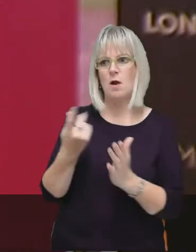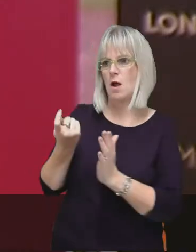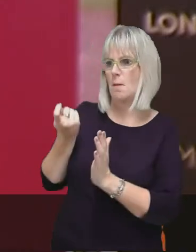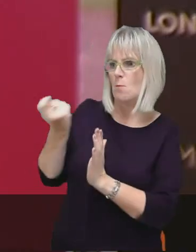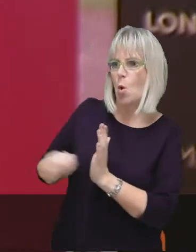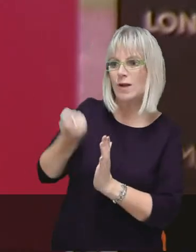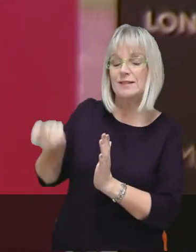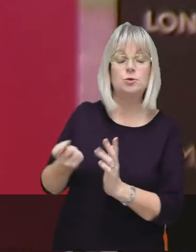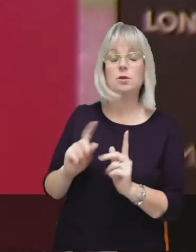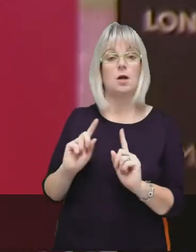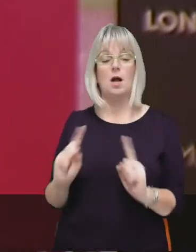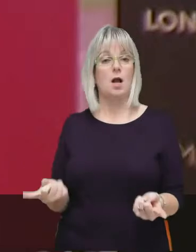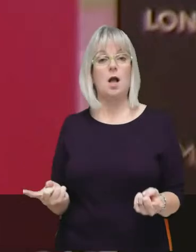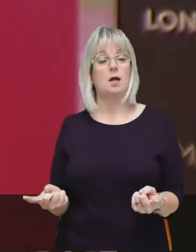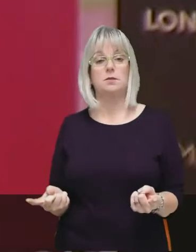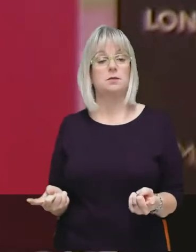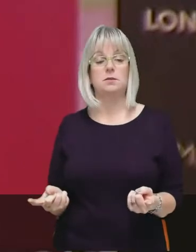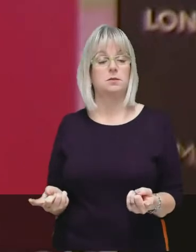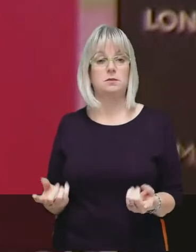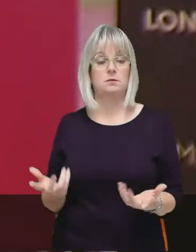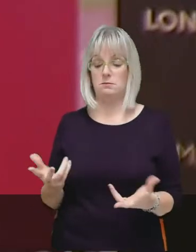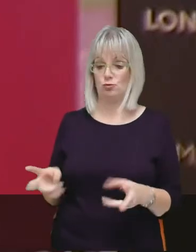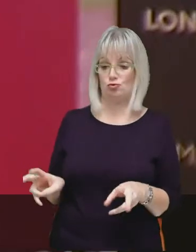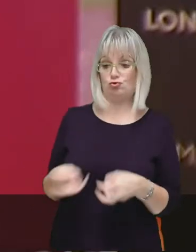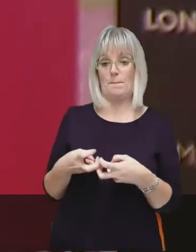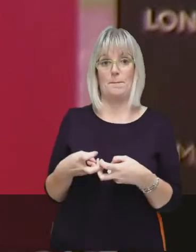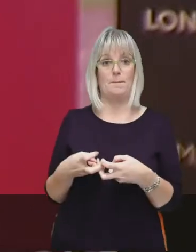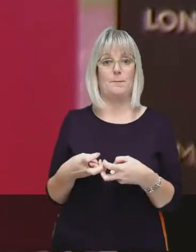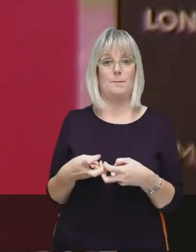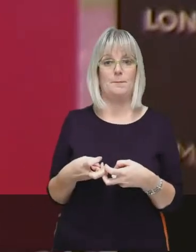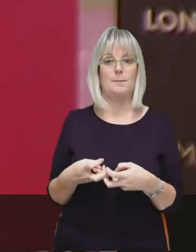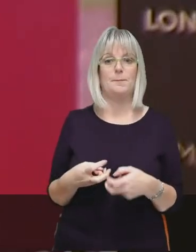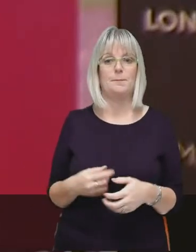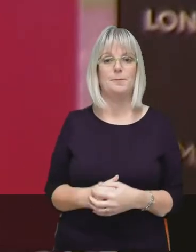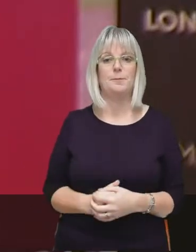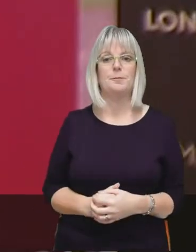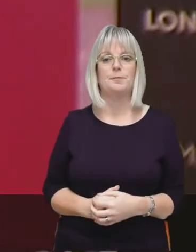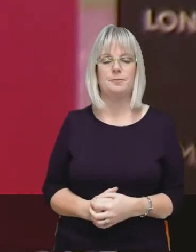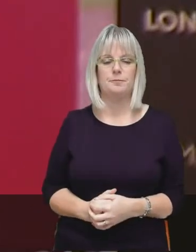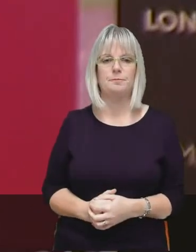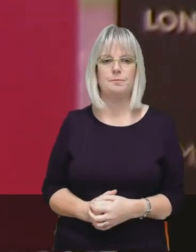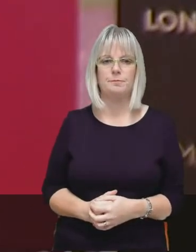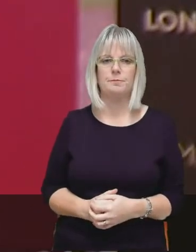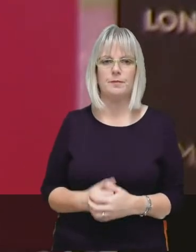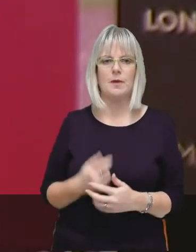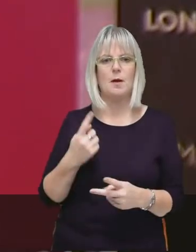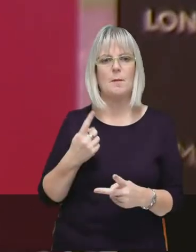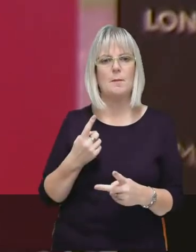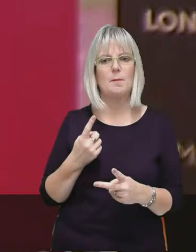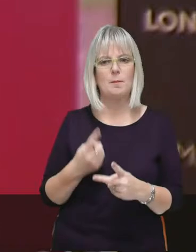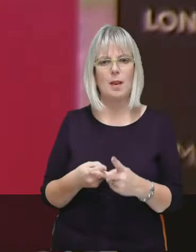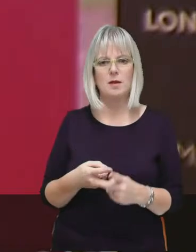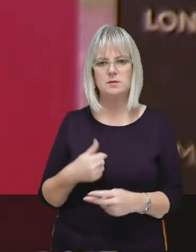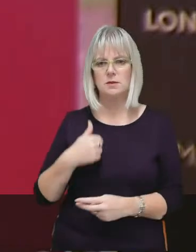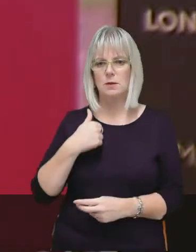properties. And we have highlighted the alarming fact that reports of rape